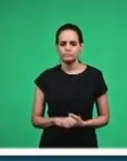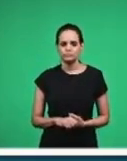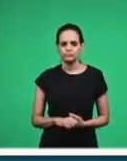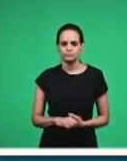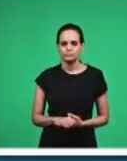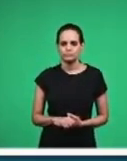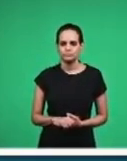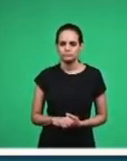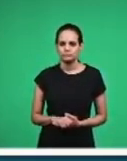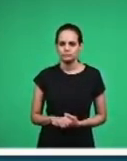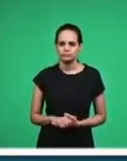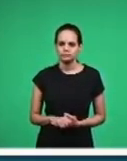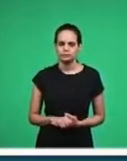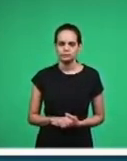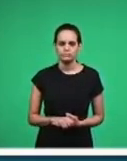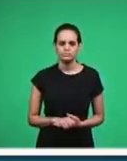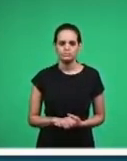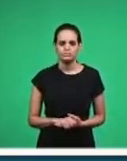There was a death.